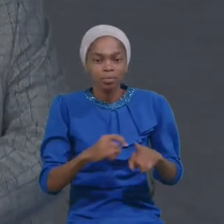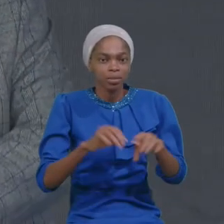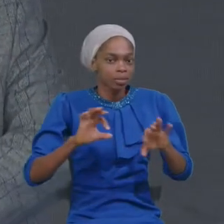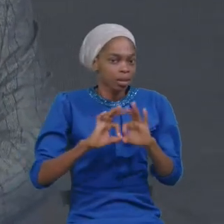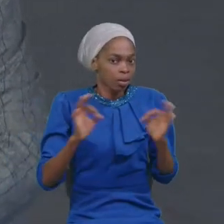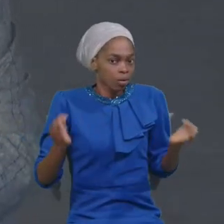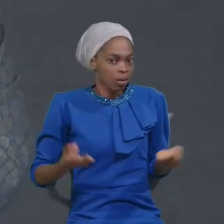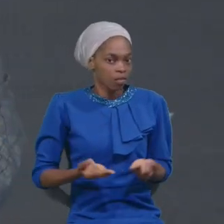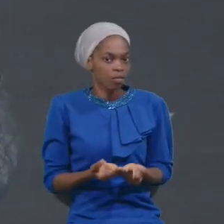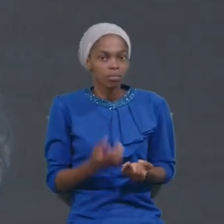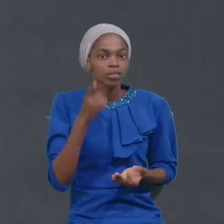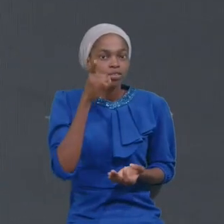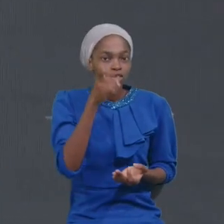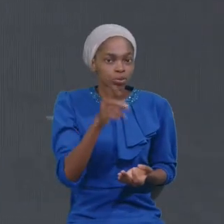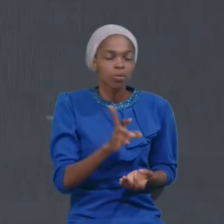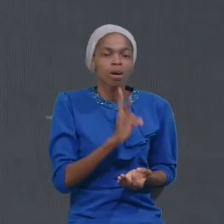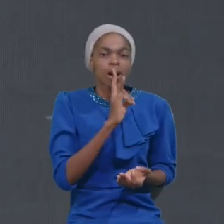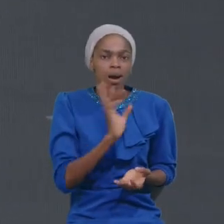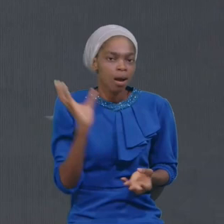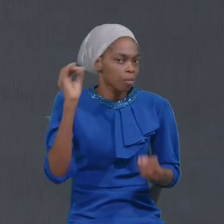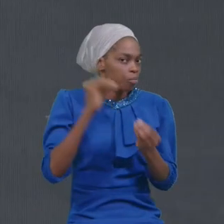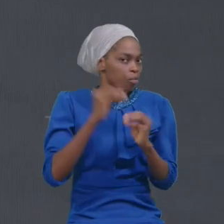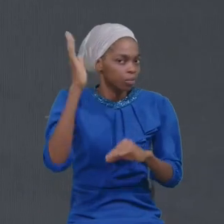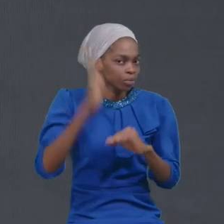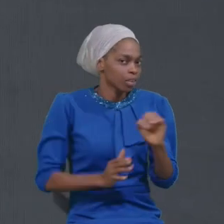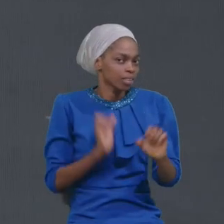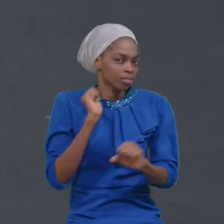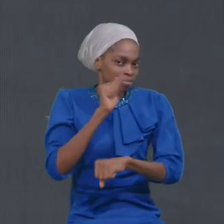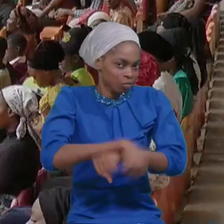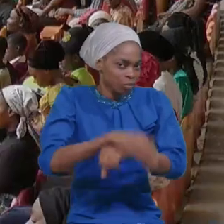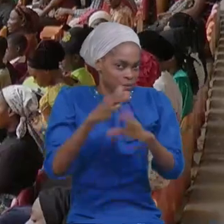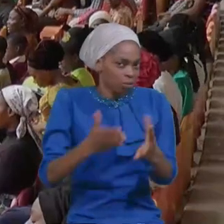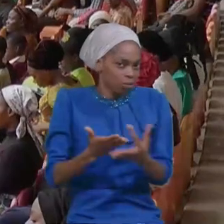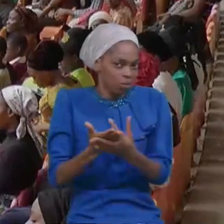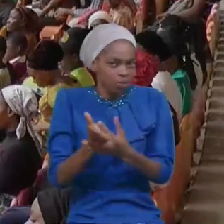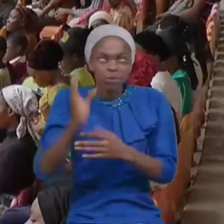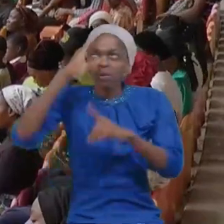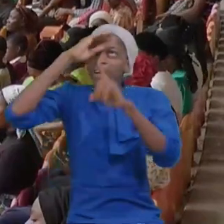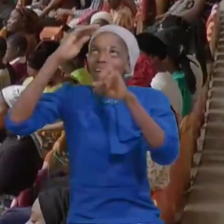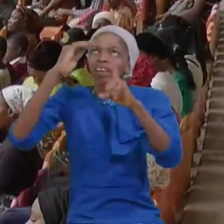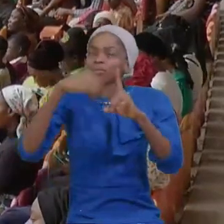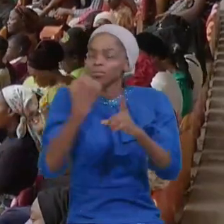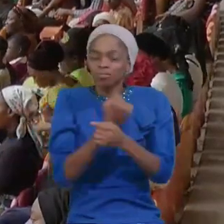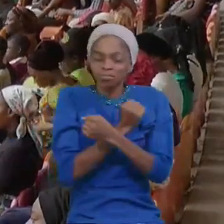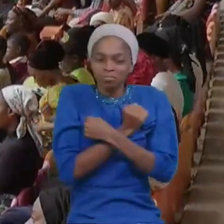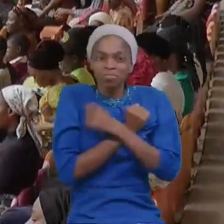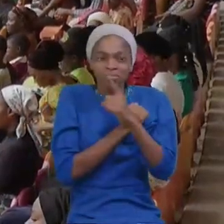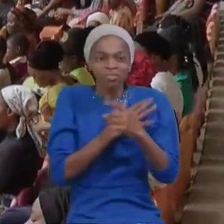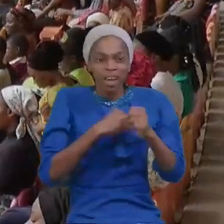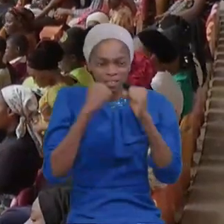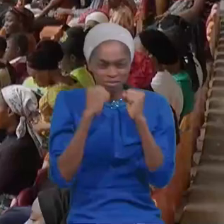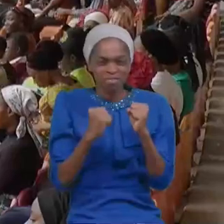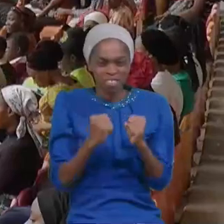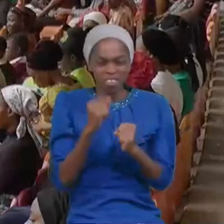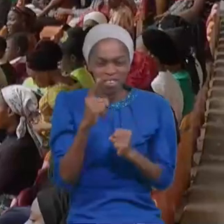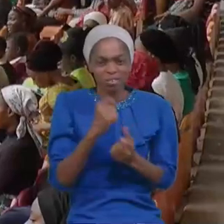who has loved you and strengthened you. You're strengthened. You're lifted. You are